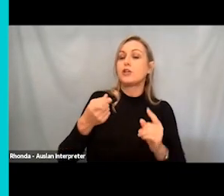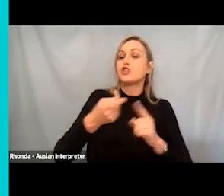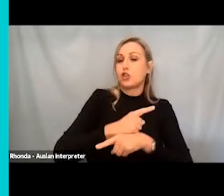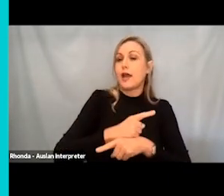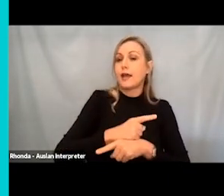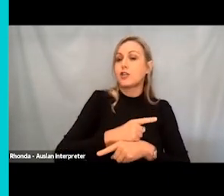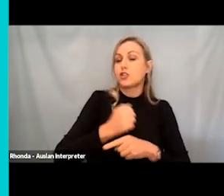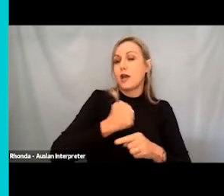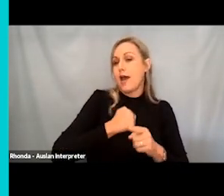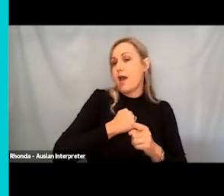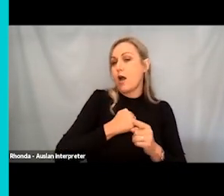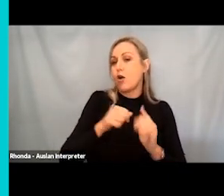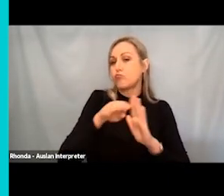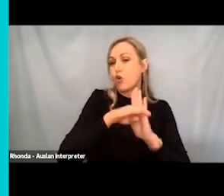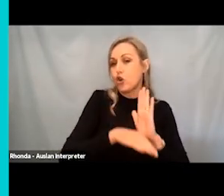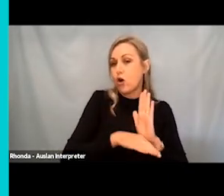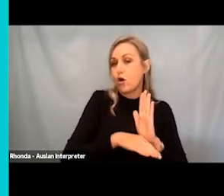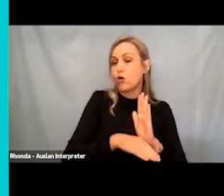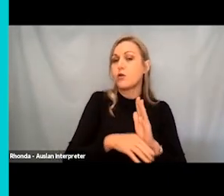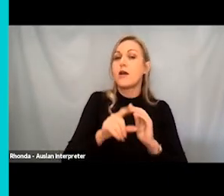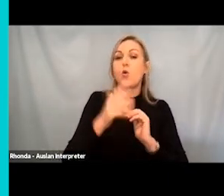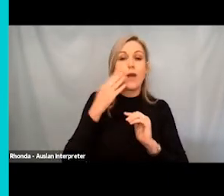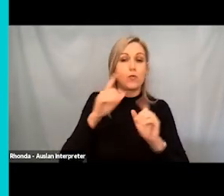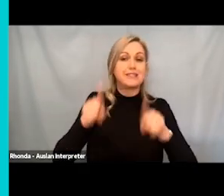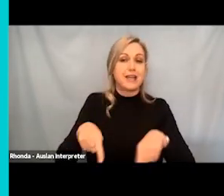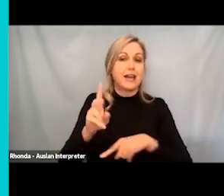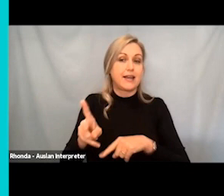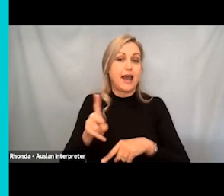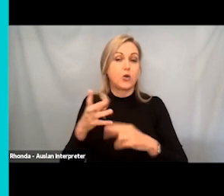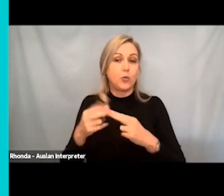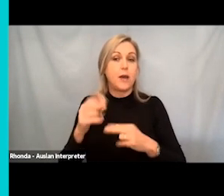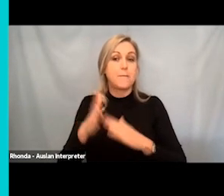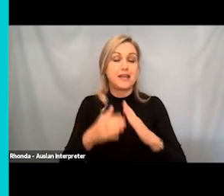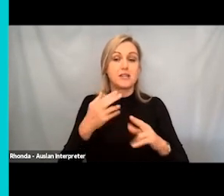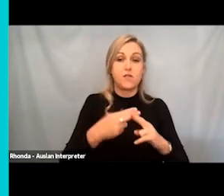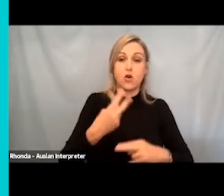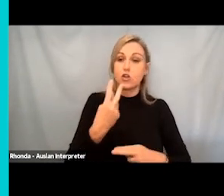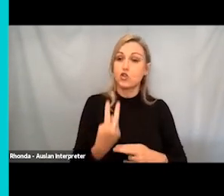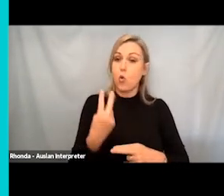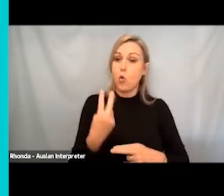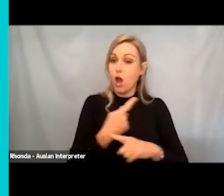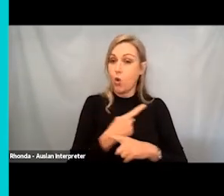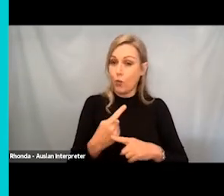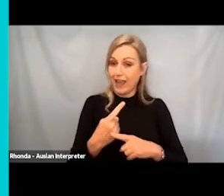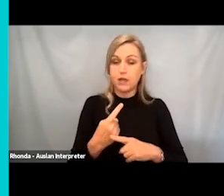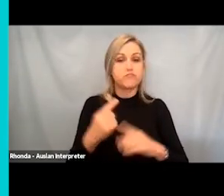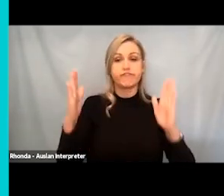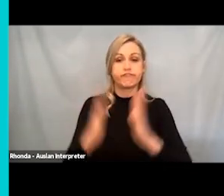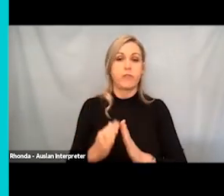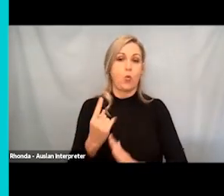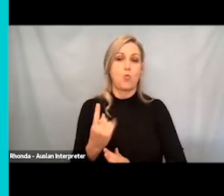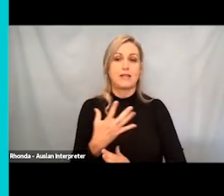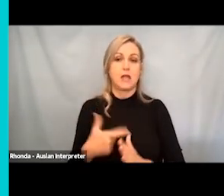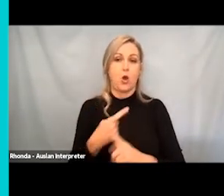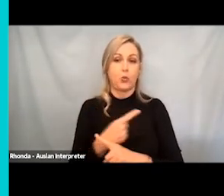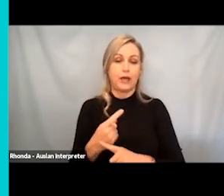the protocol in the new protocol after the restart that included decreasing from twice weekly to once weekly visits,